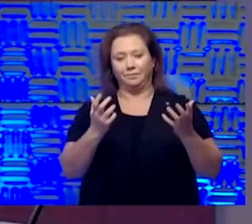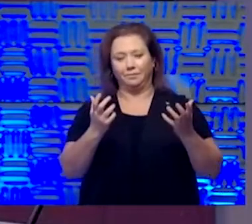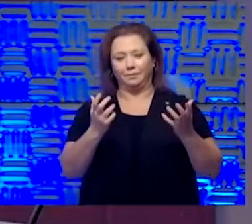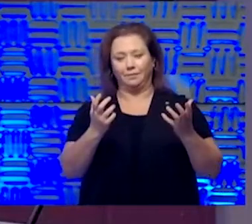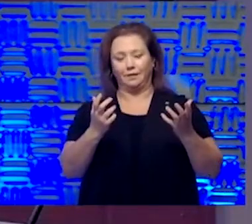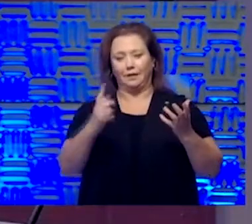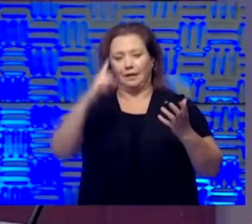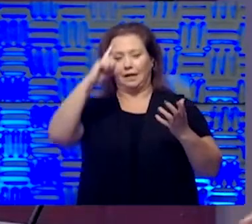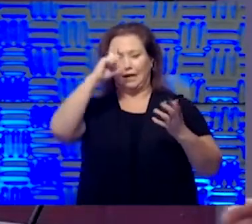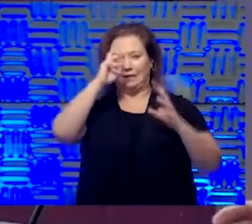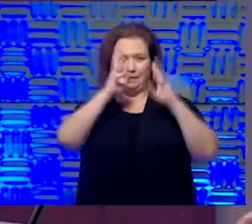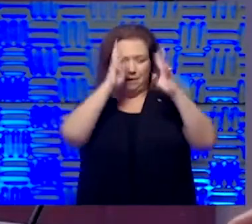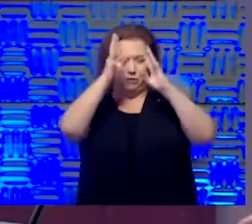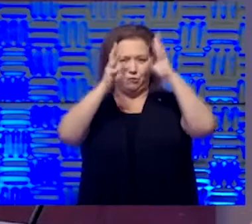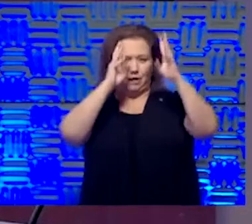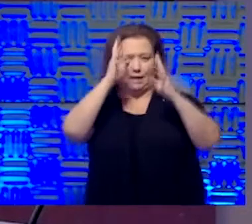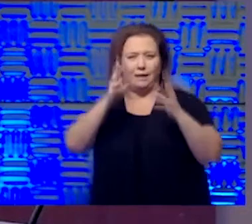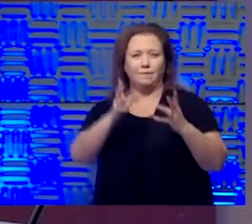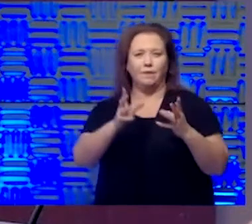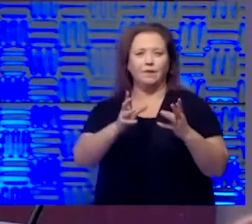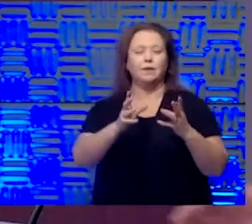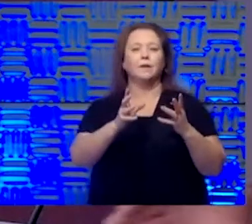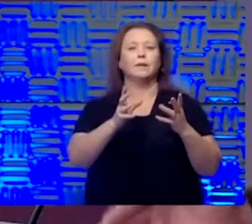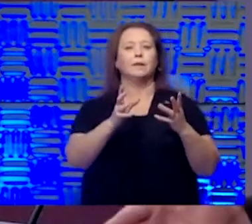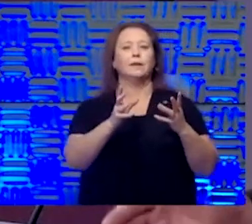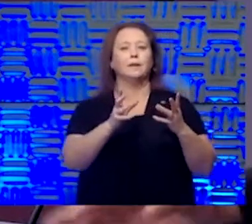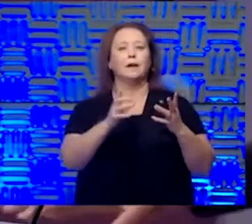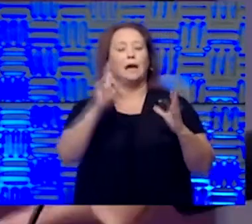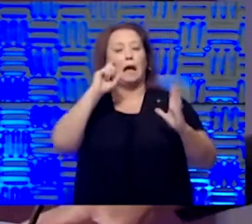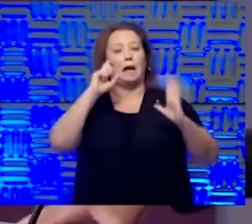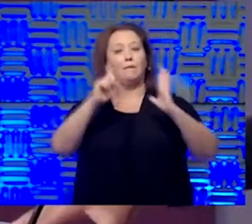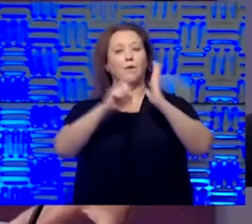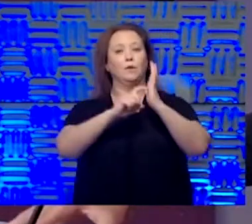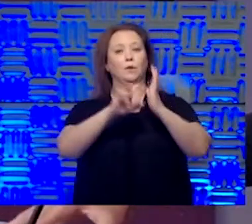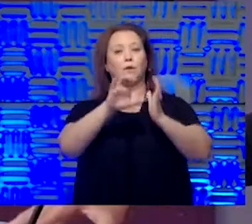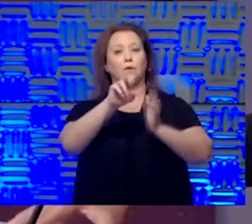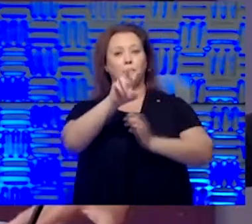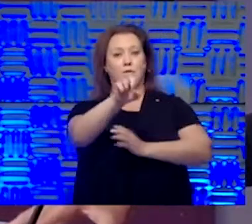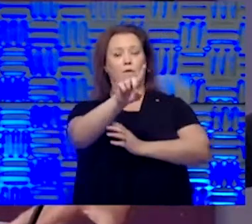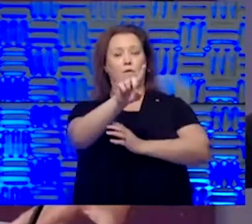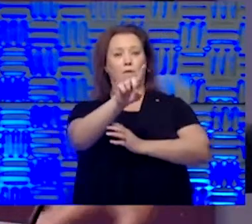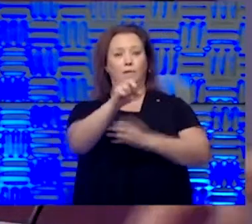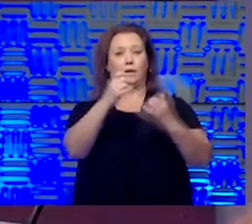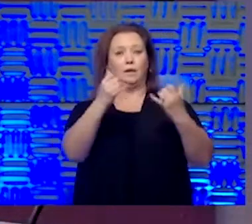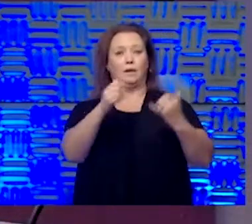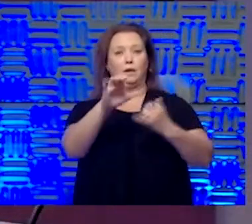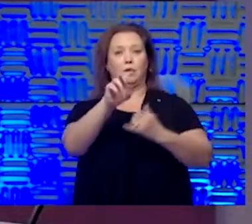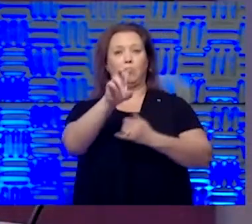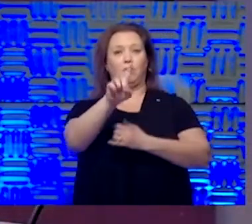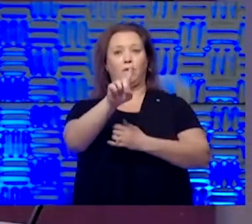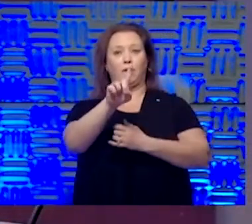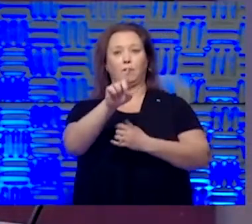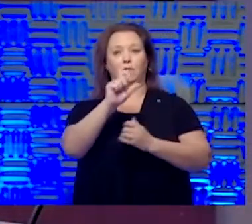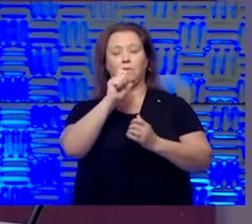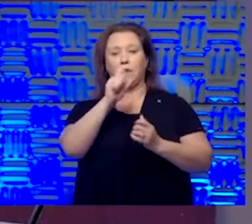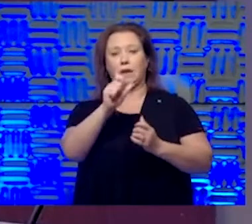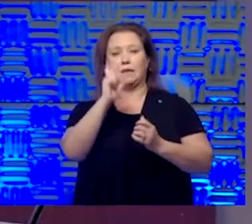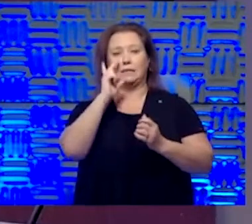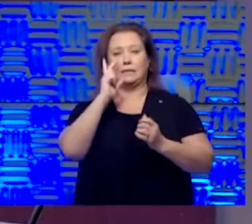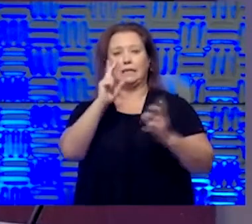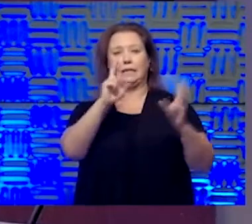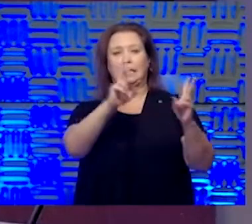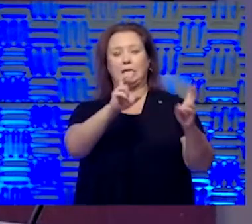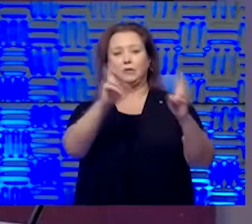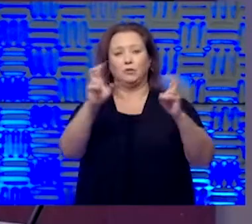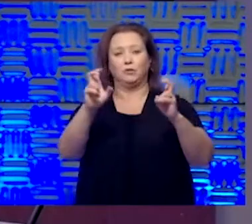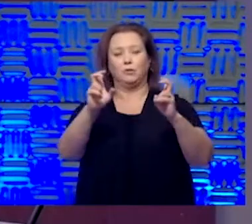I think being creative, one thing I don't think, especially what I've noticed in COVID, with the COVID, now that we're having COVID, we're not having a lot of